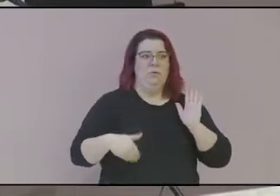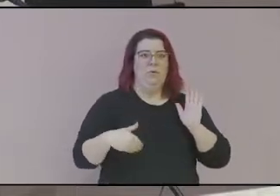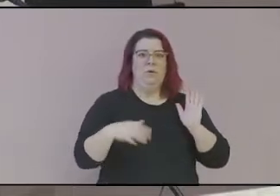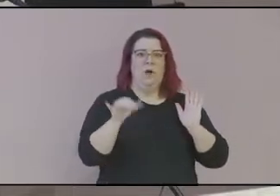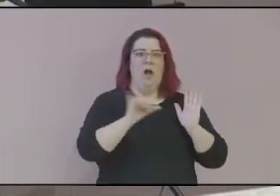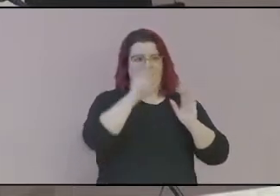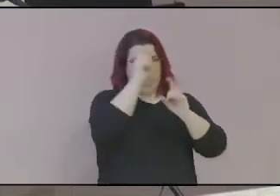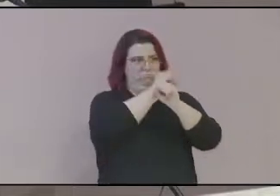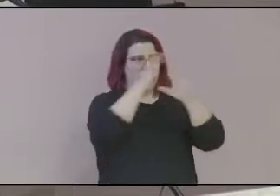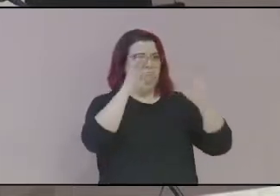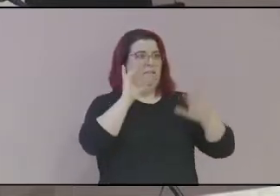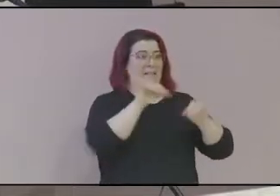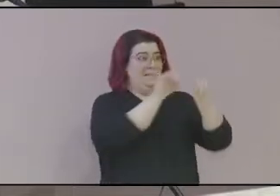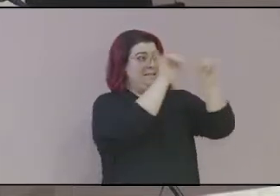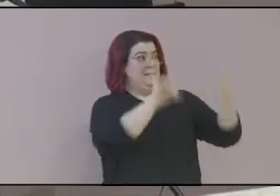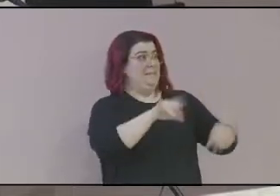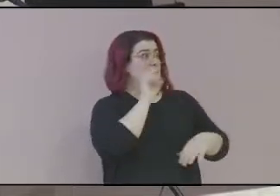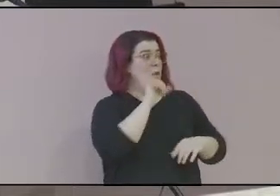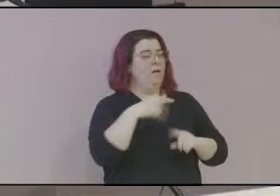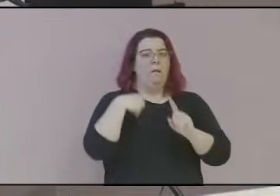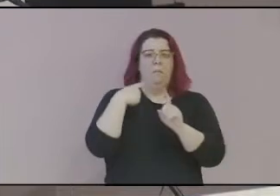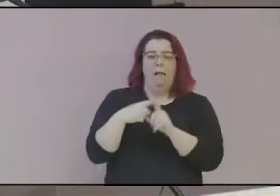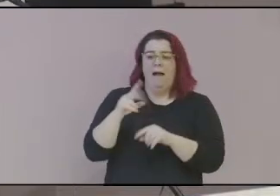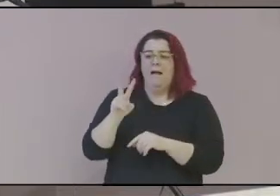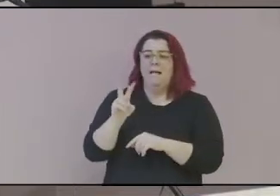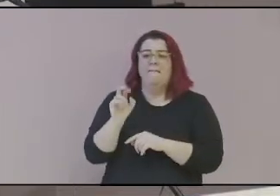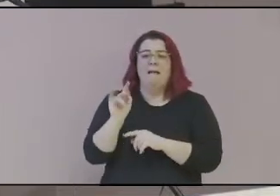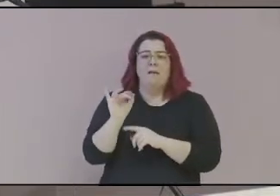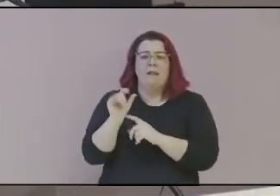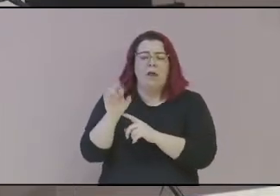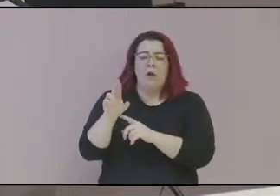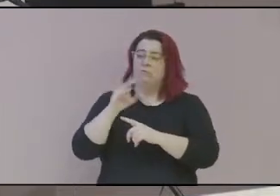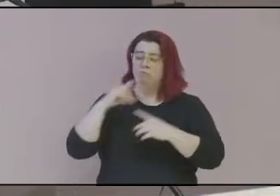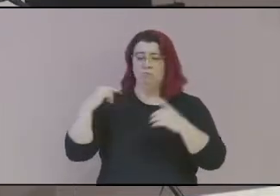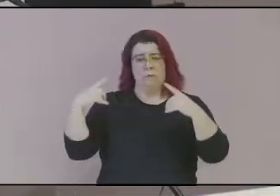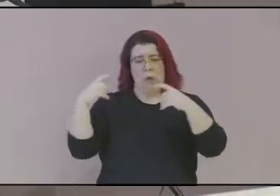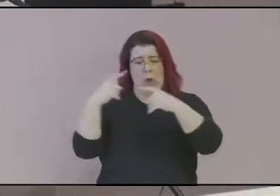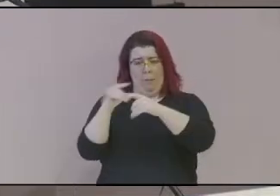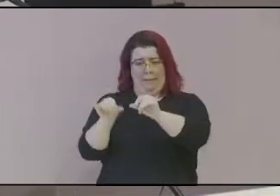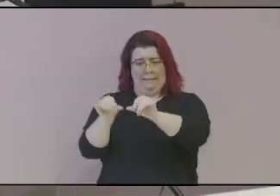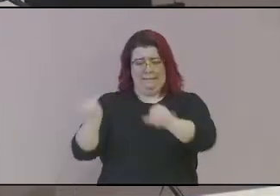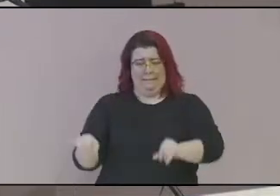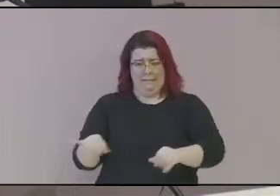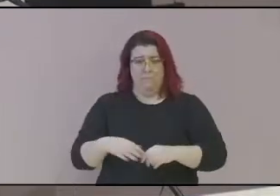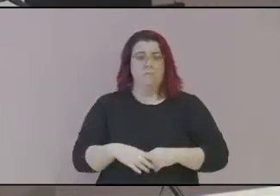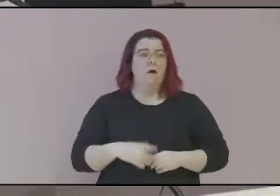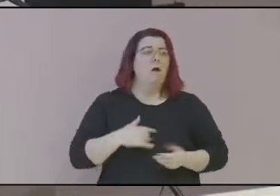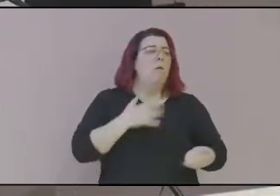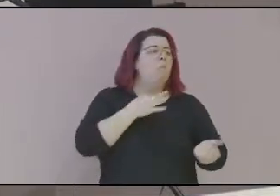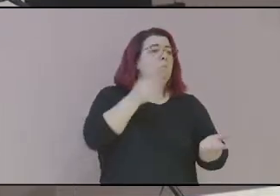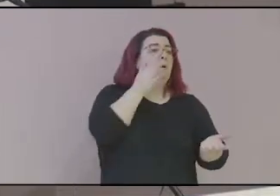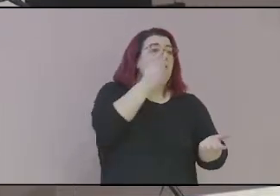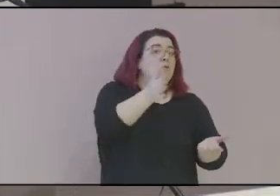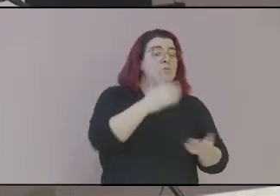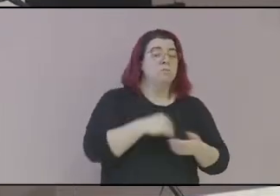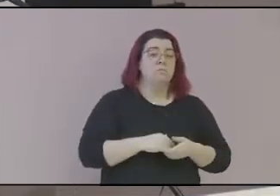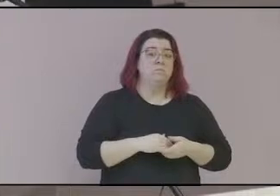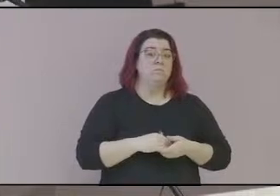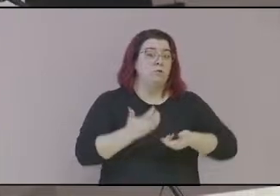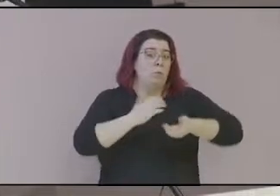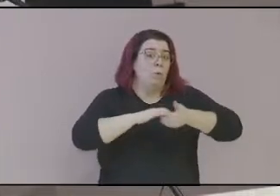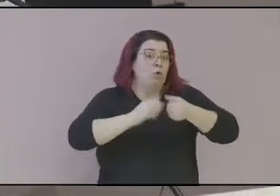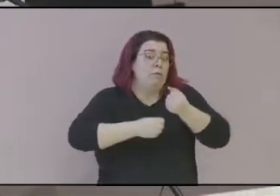technical systems, might it be possible for future disability mutual aid projects to emerge